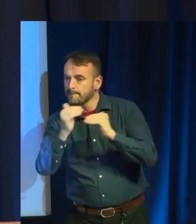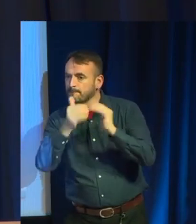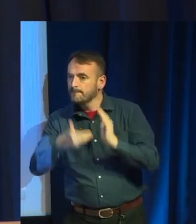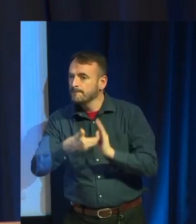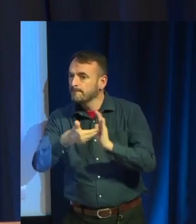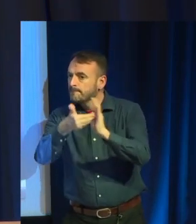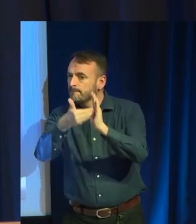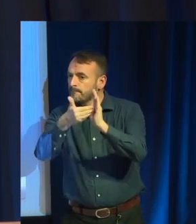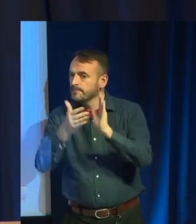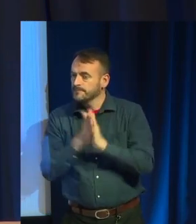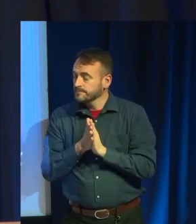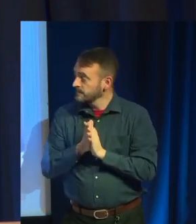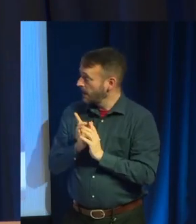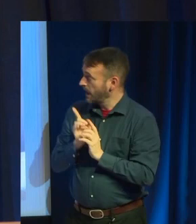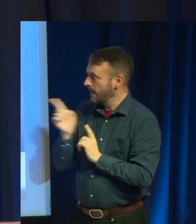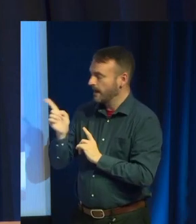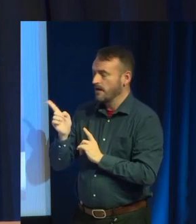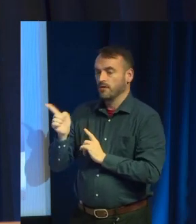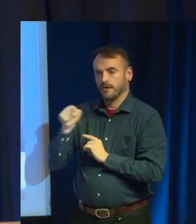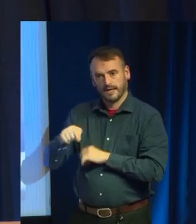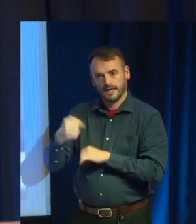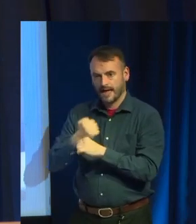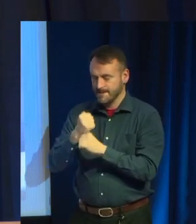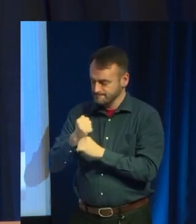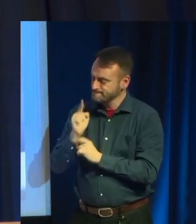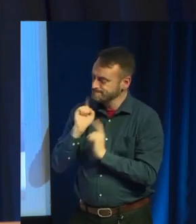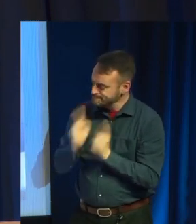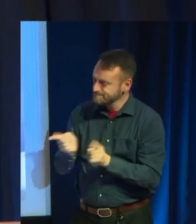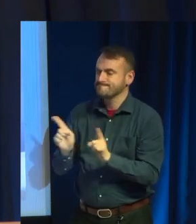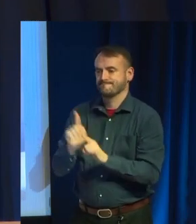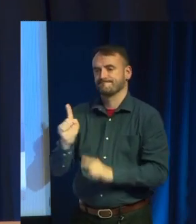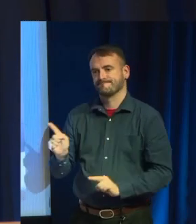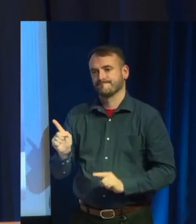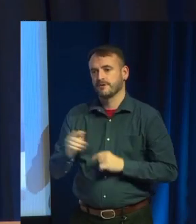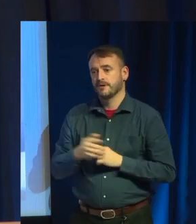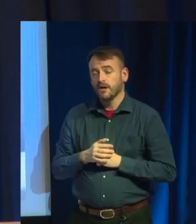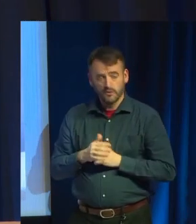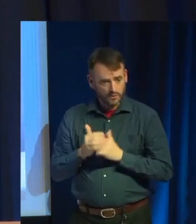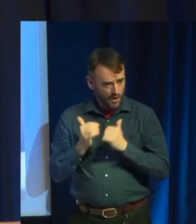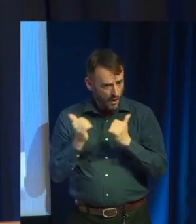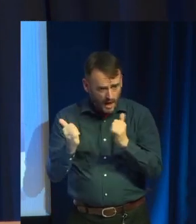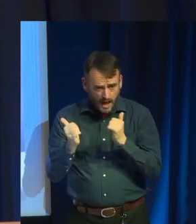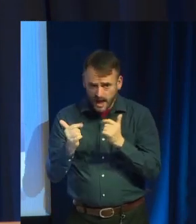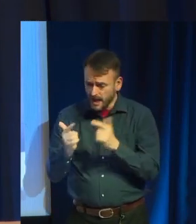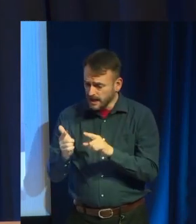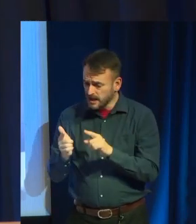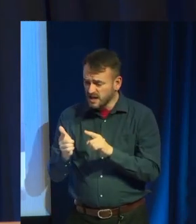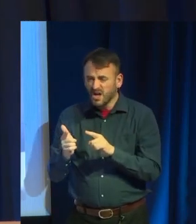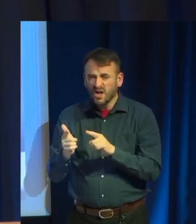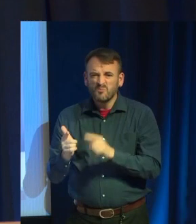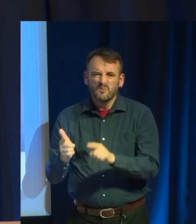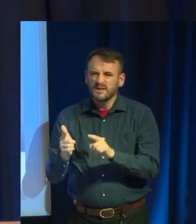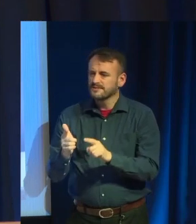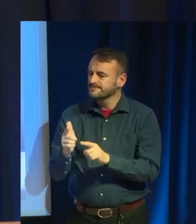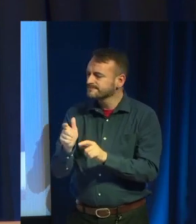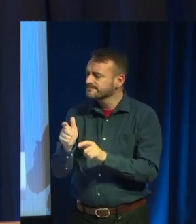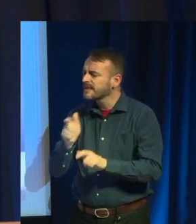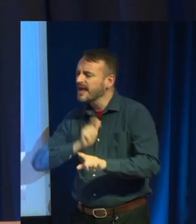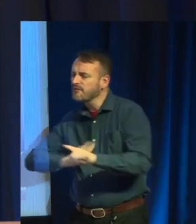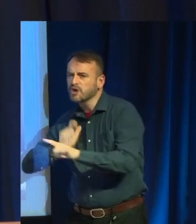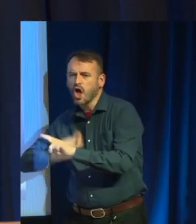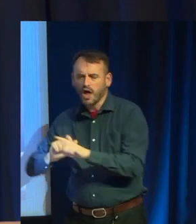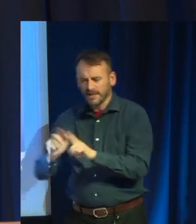rang true for this game as well. It's okay to start out with slightly stereotypical characters just because